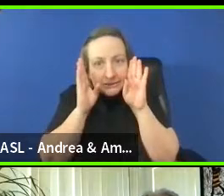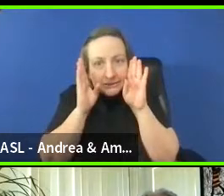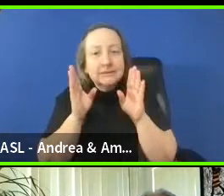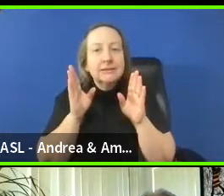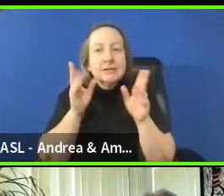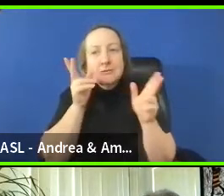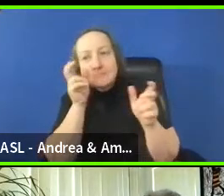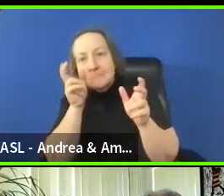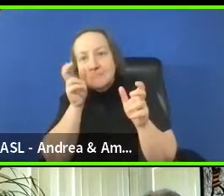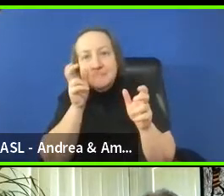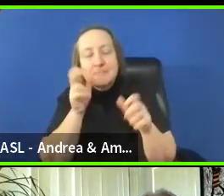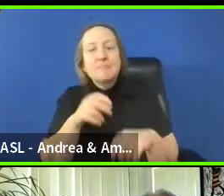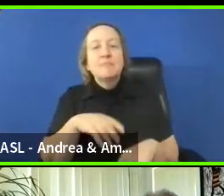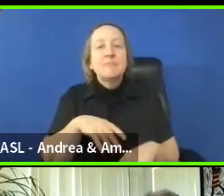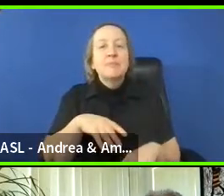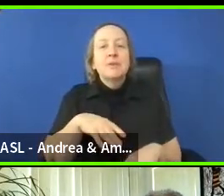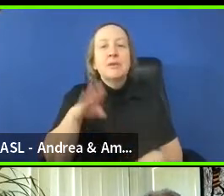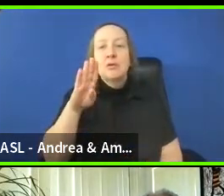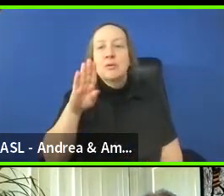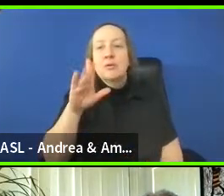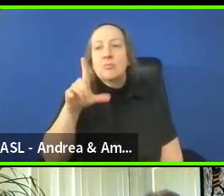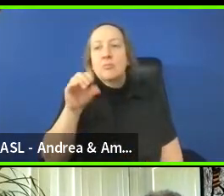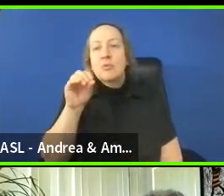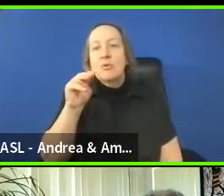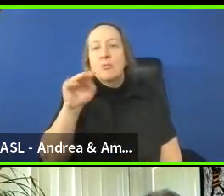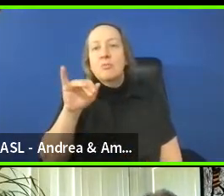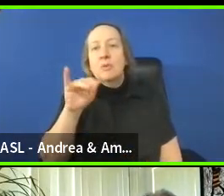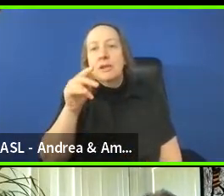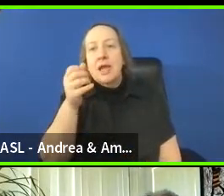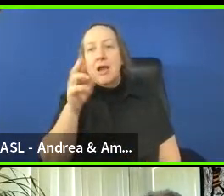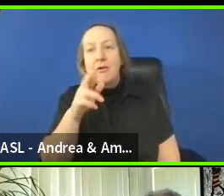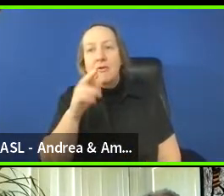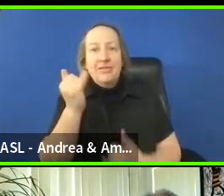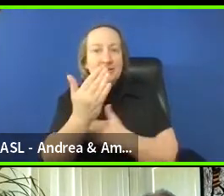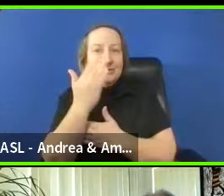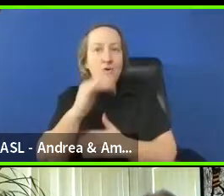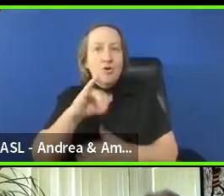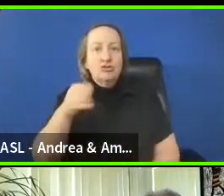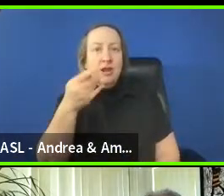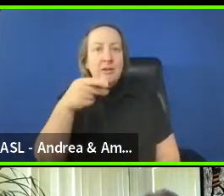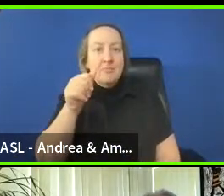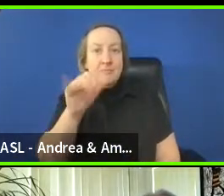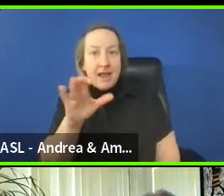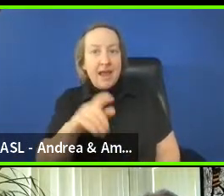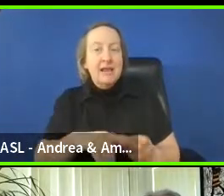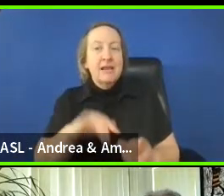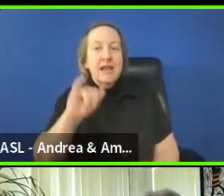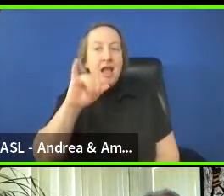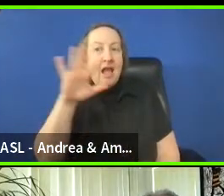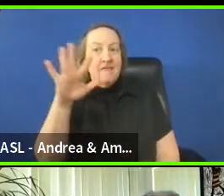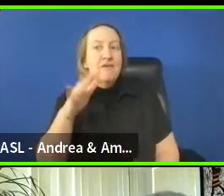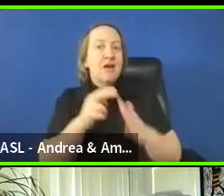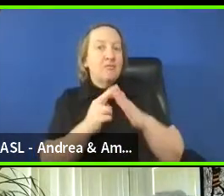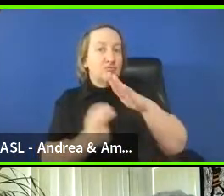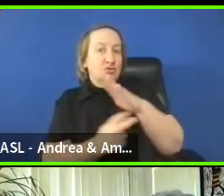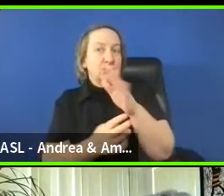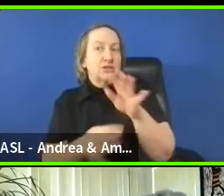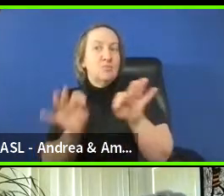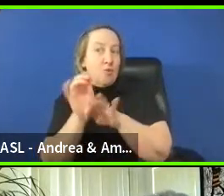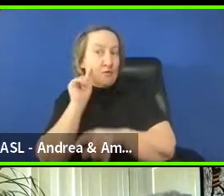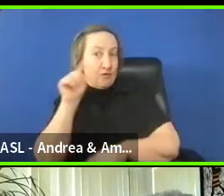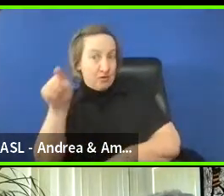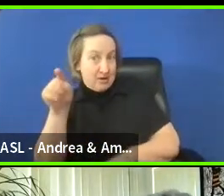to Representative Blumenauer this morning at JPAC, and the I-5 bridge is a priority for him. And